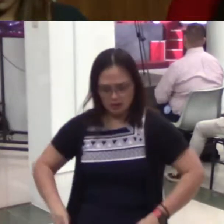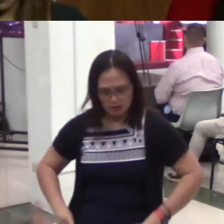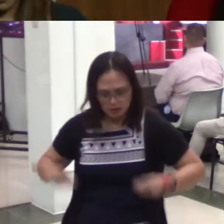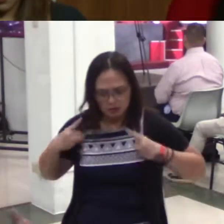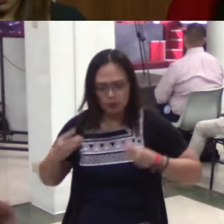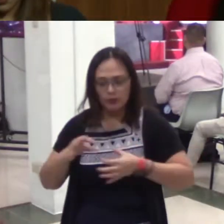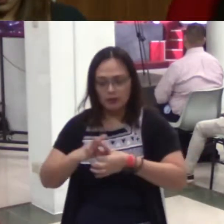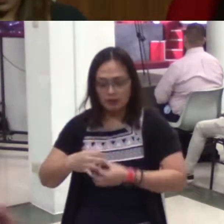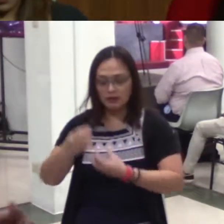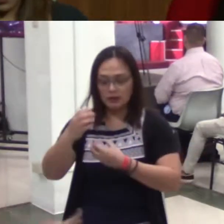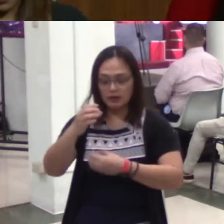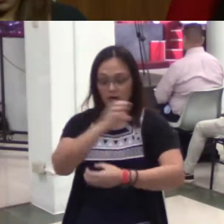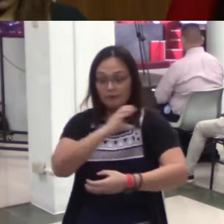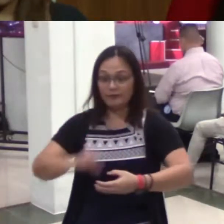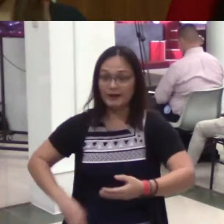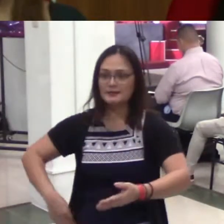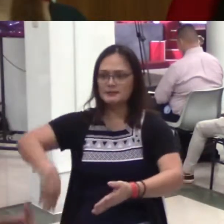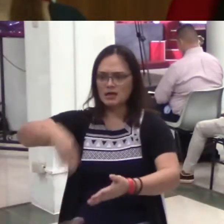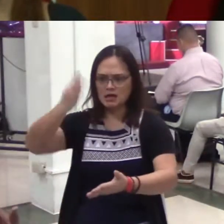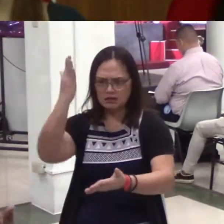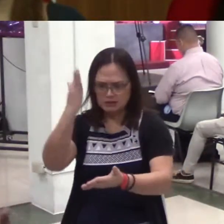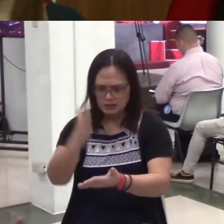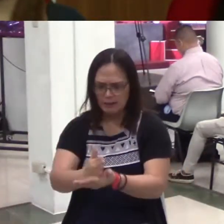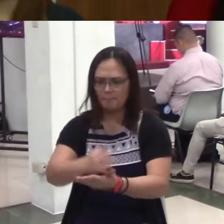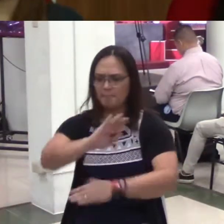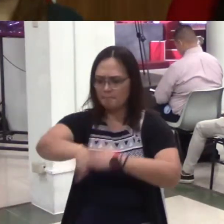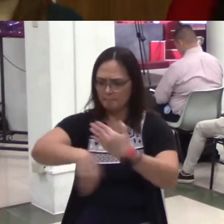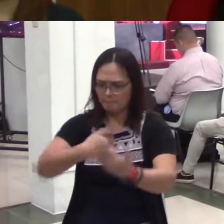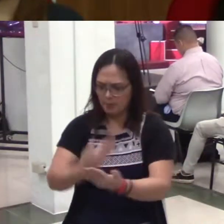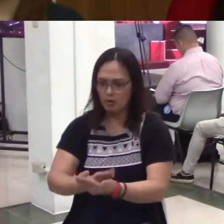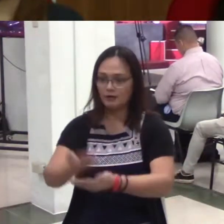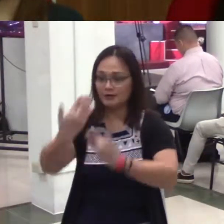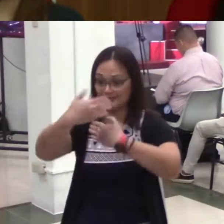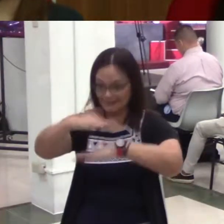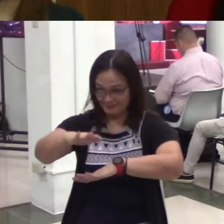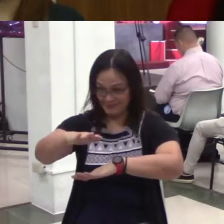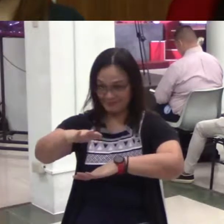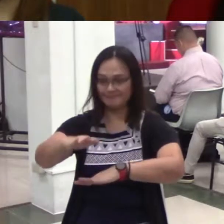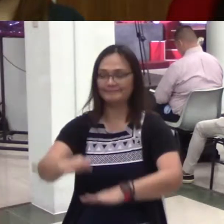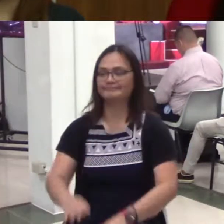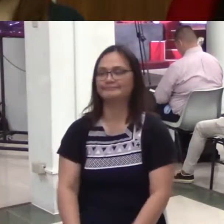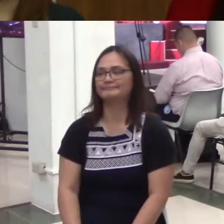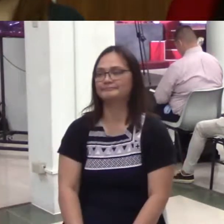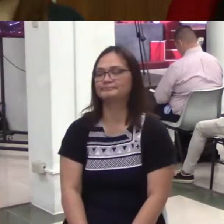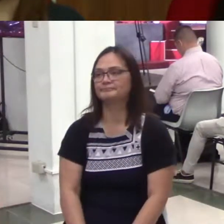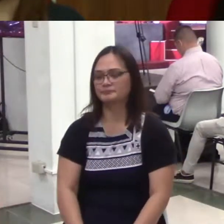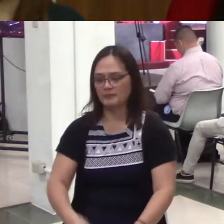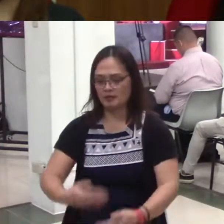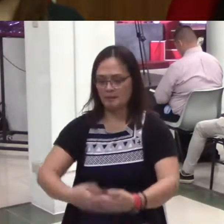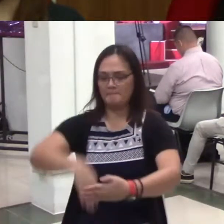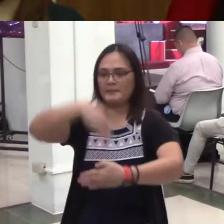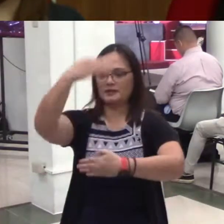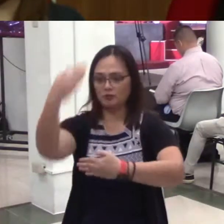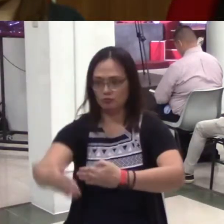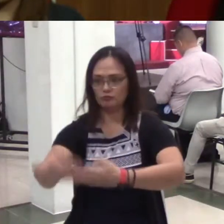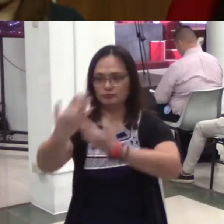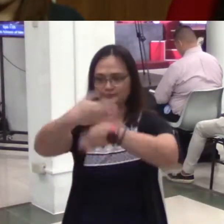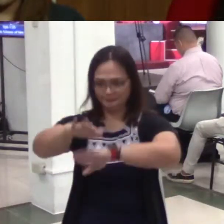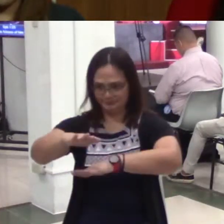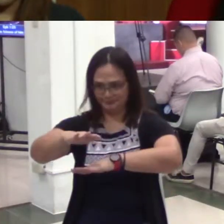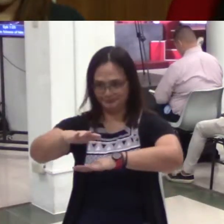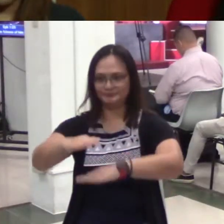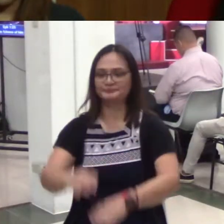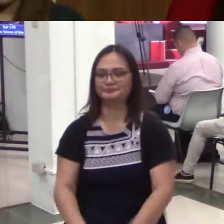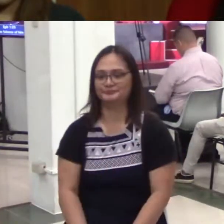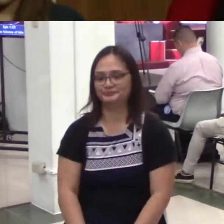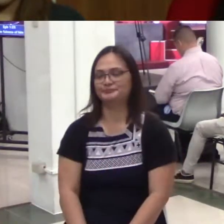Verse twenty-three ng ating talata. Anong sabi? Ano? Not verse twenty-three. Doon po siya